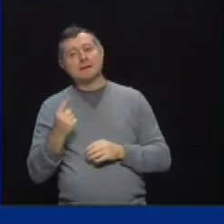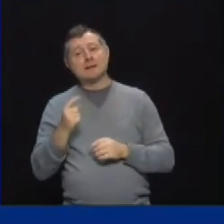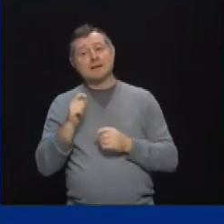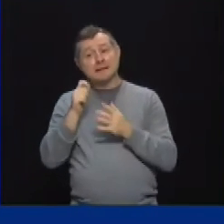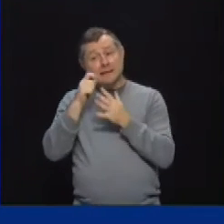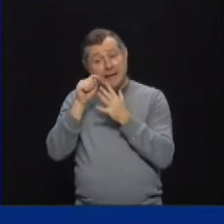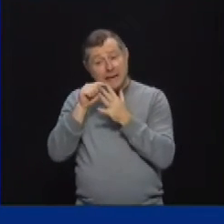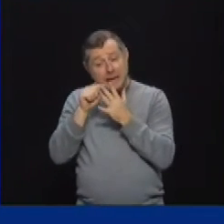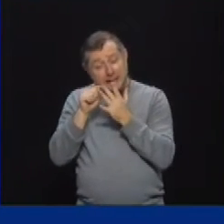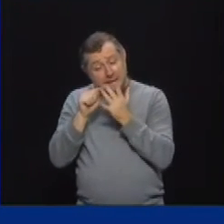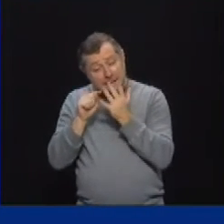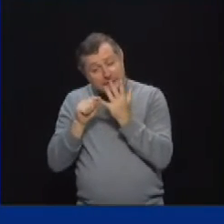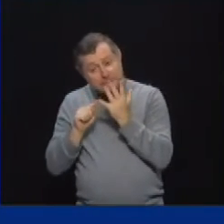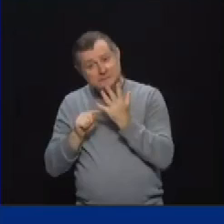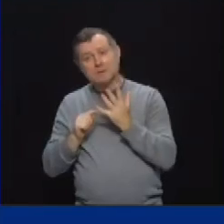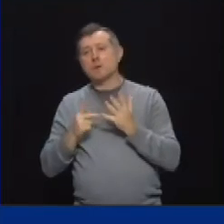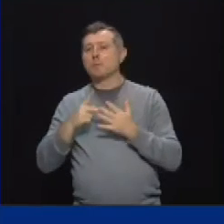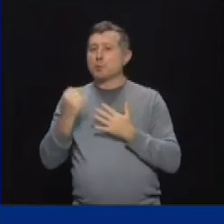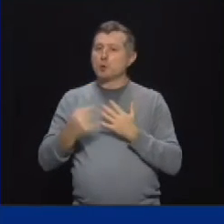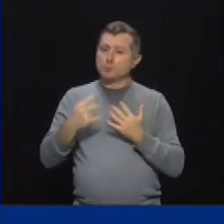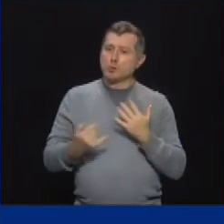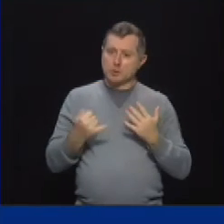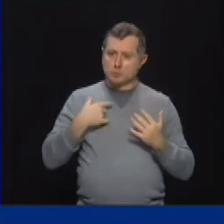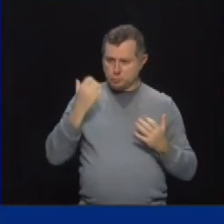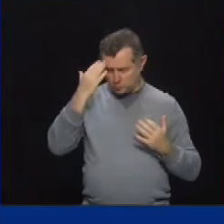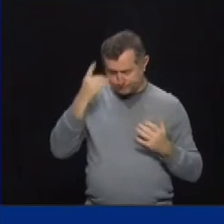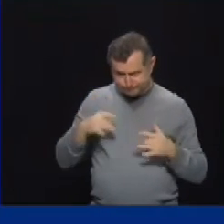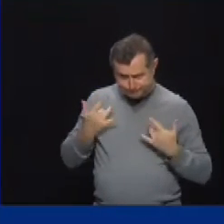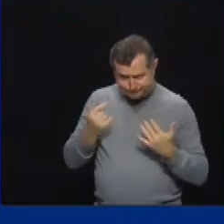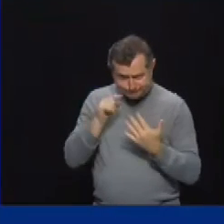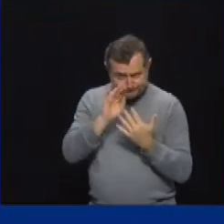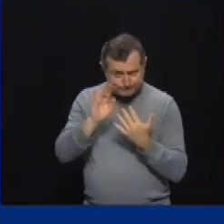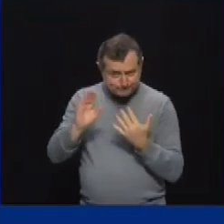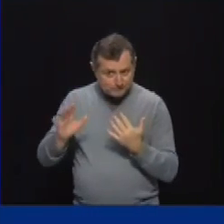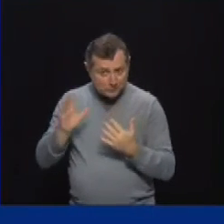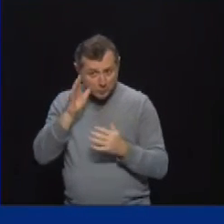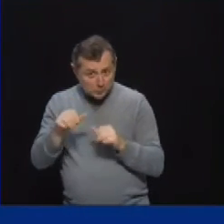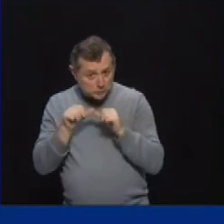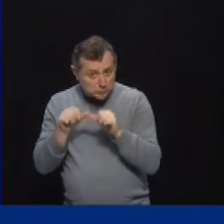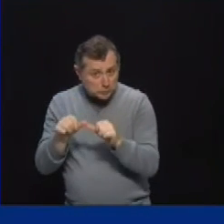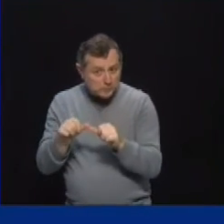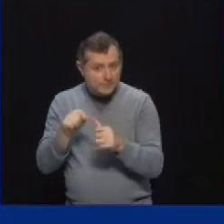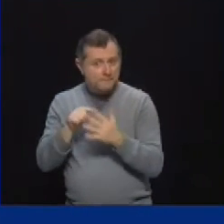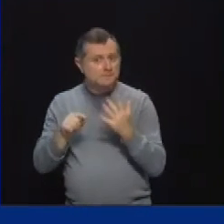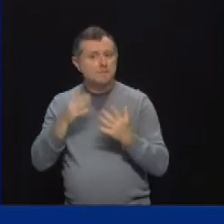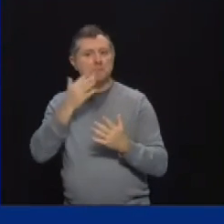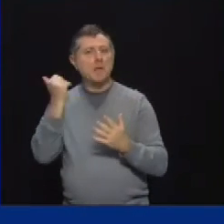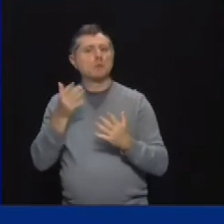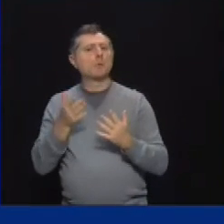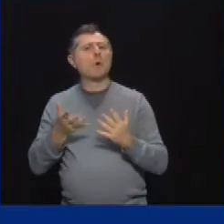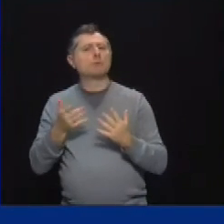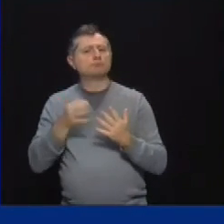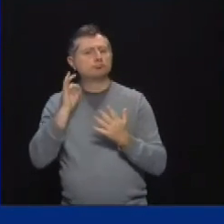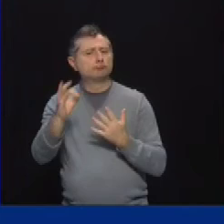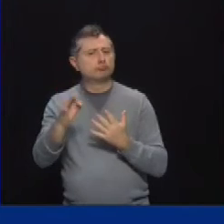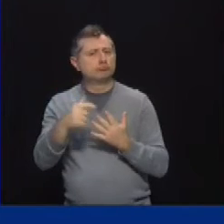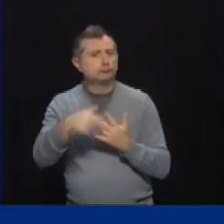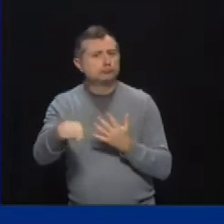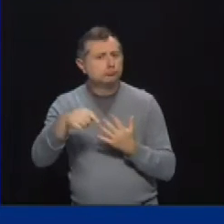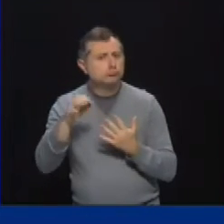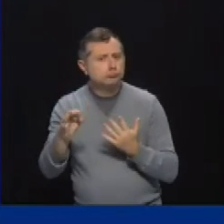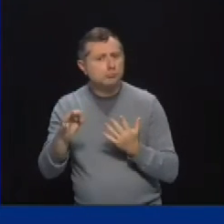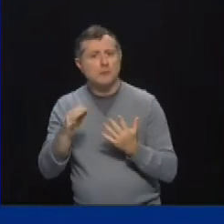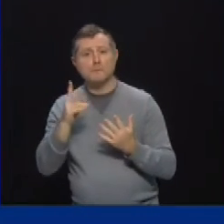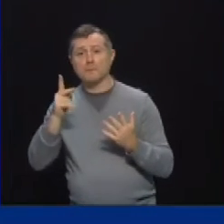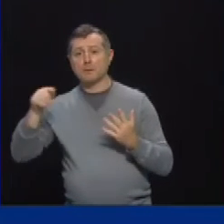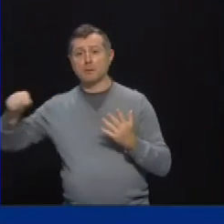know, is there are we going to continue on the current path? Is that the best path forward? Is that what the experts are going to tell me? And